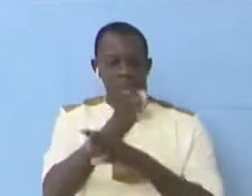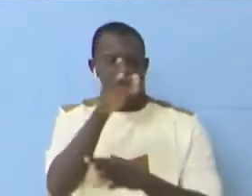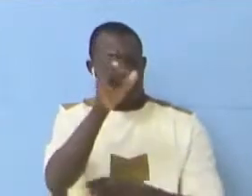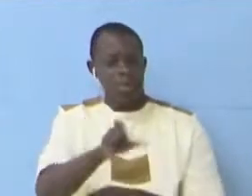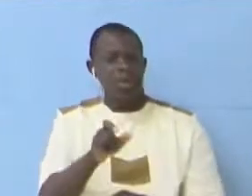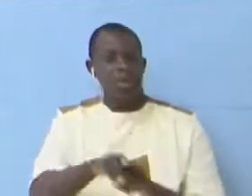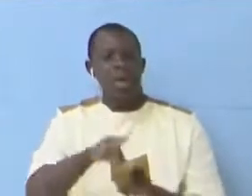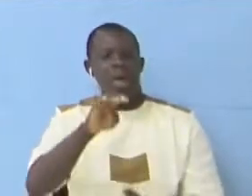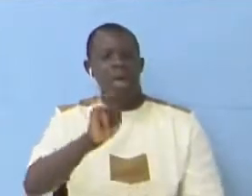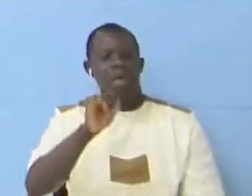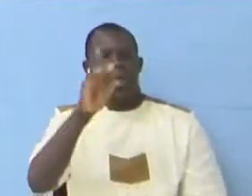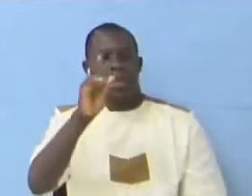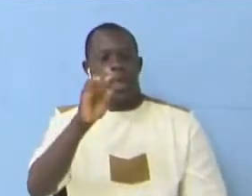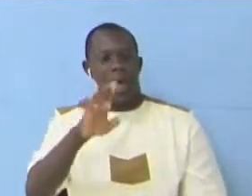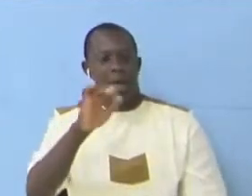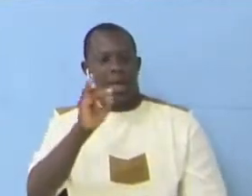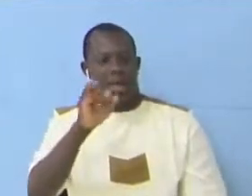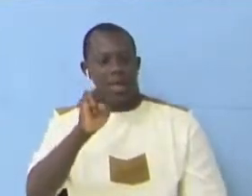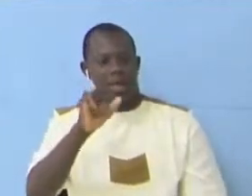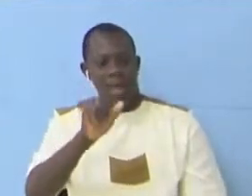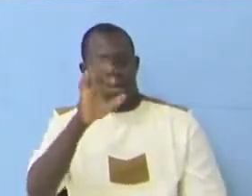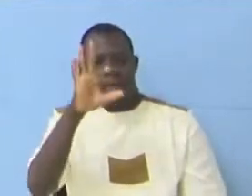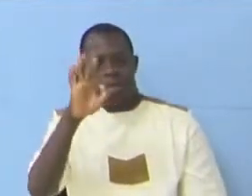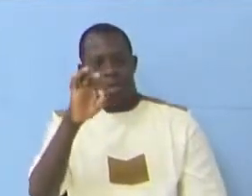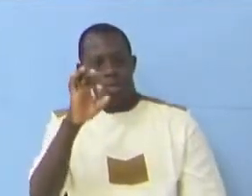Toure, Sierra Leonean.